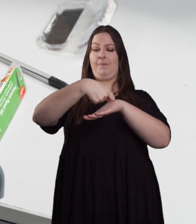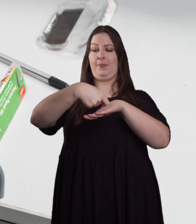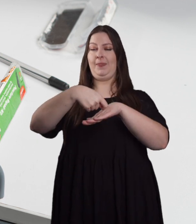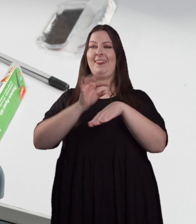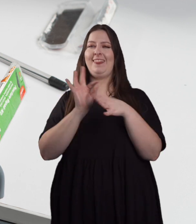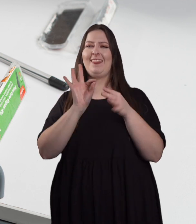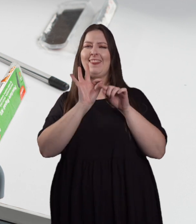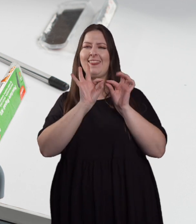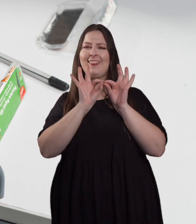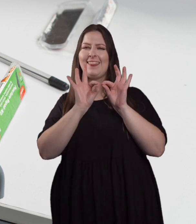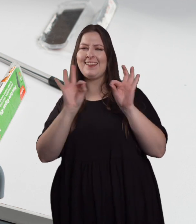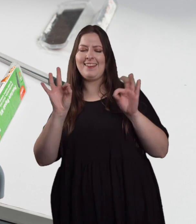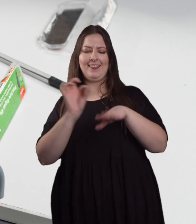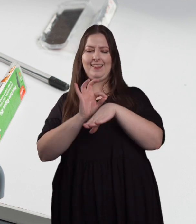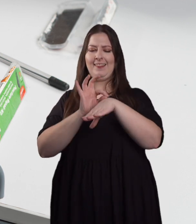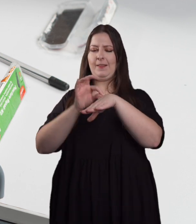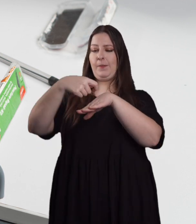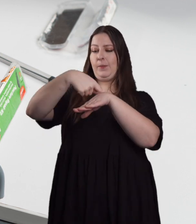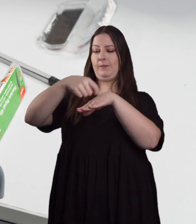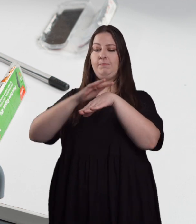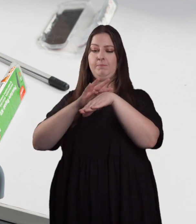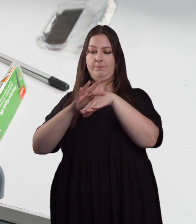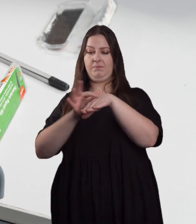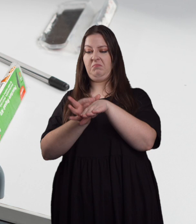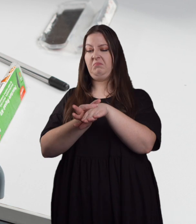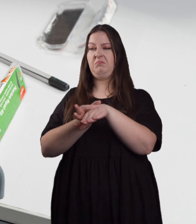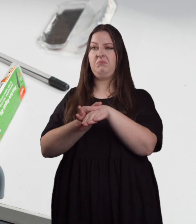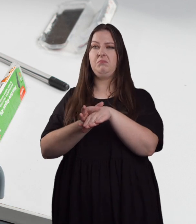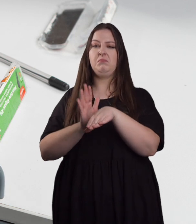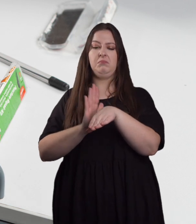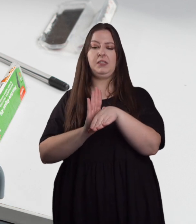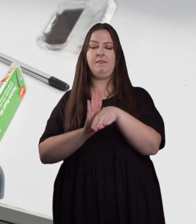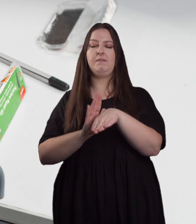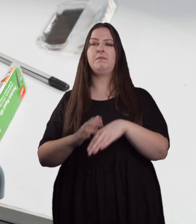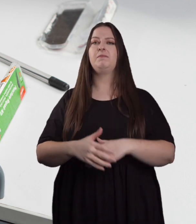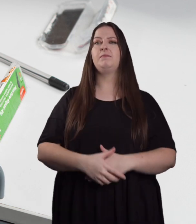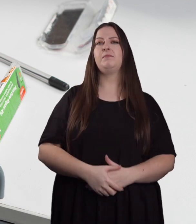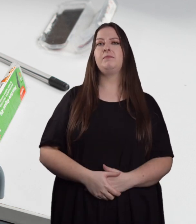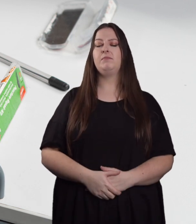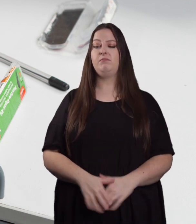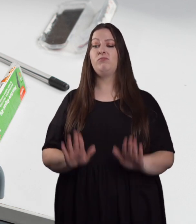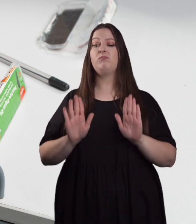Spread rubber liquid in a very thin layer, the same size as the patch.